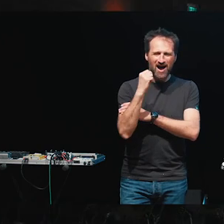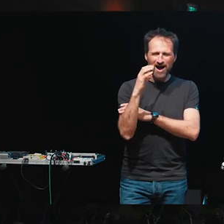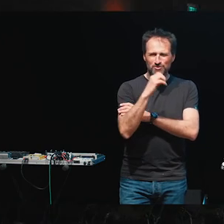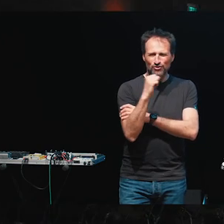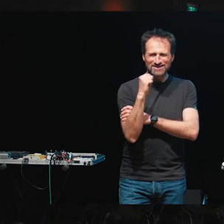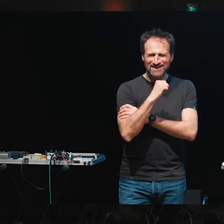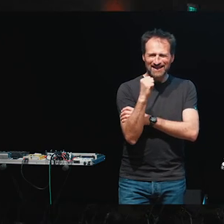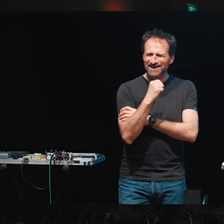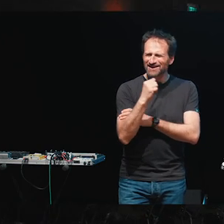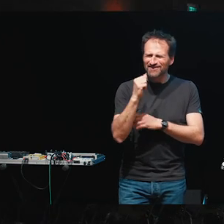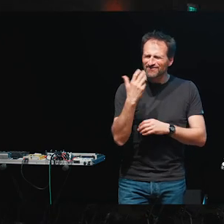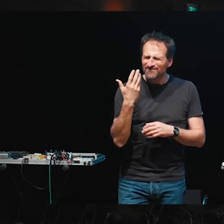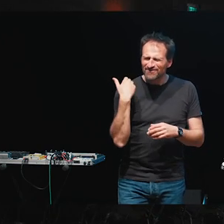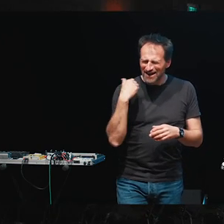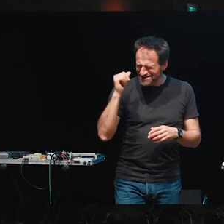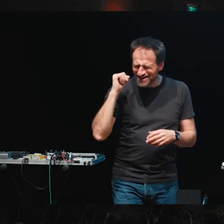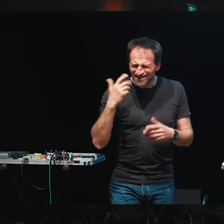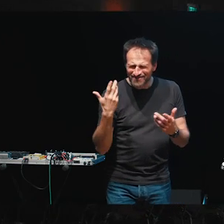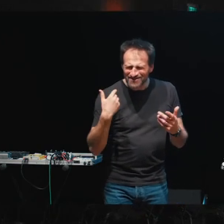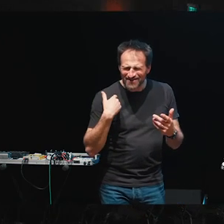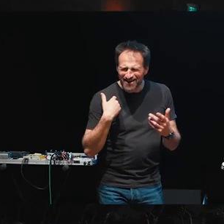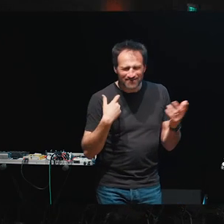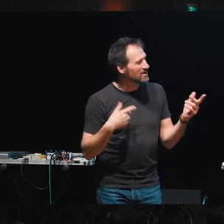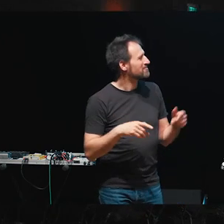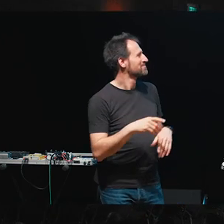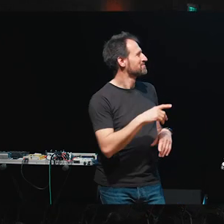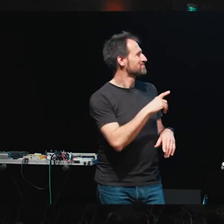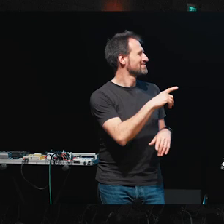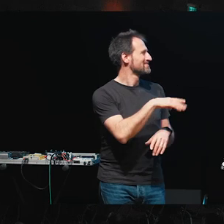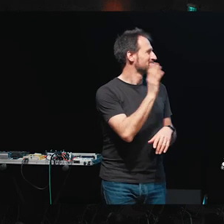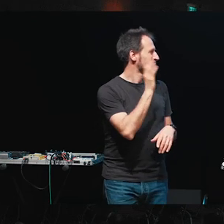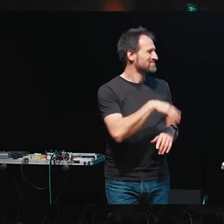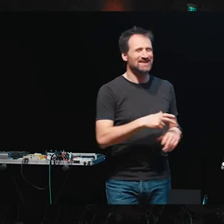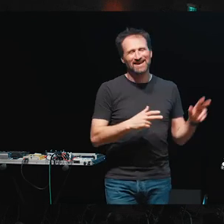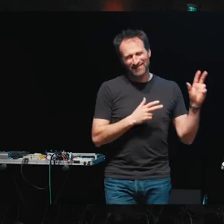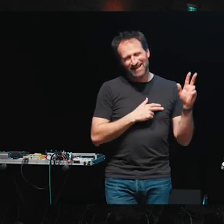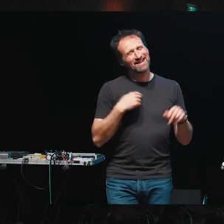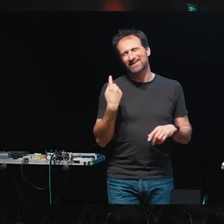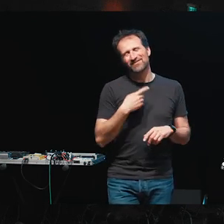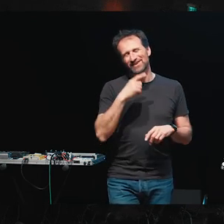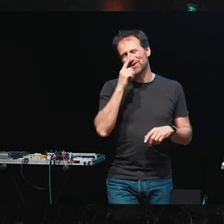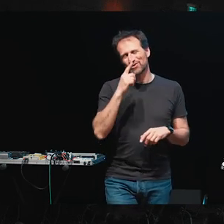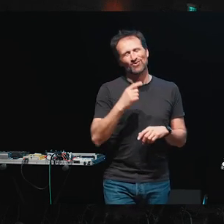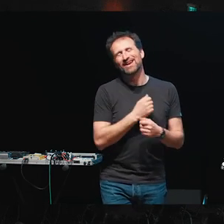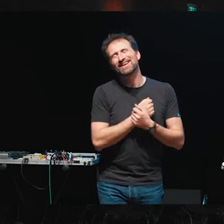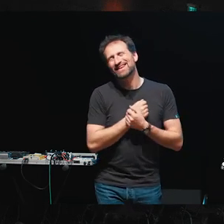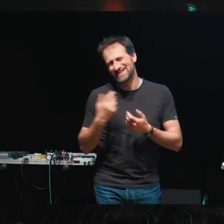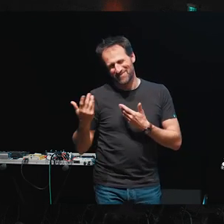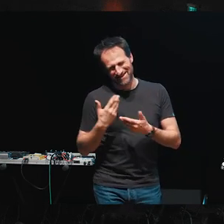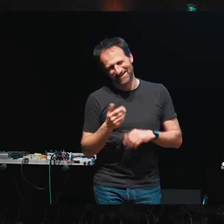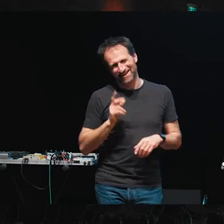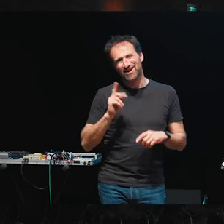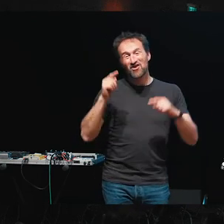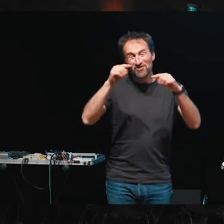What was it about? Only staged. In truth, we all love each other. It was faked. No real